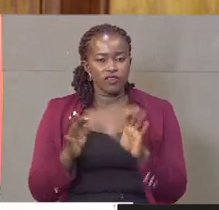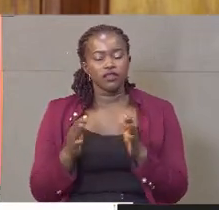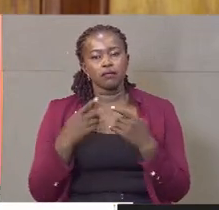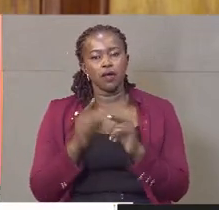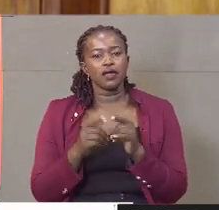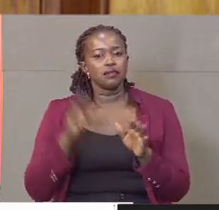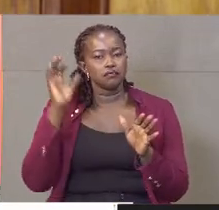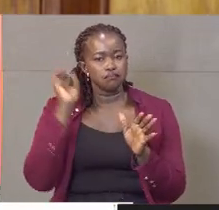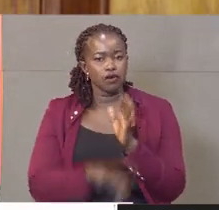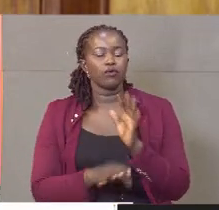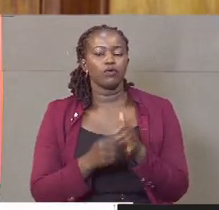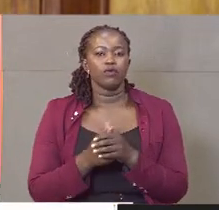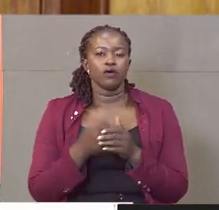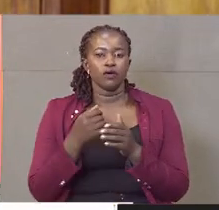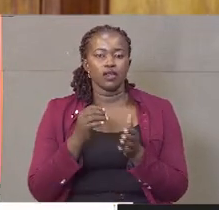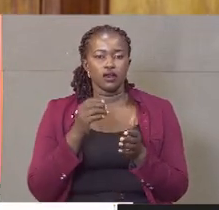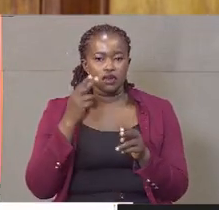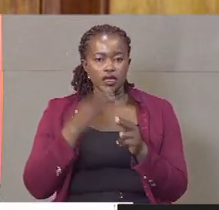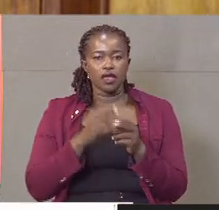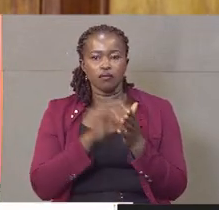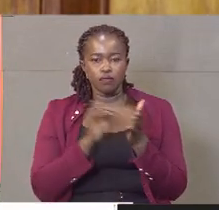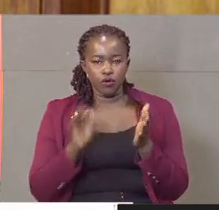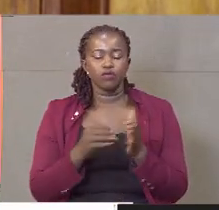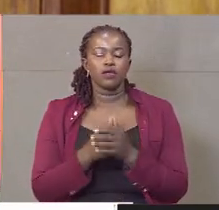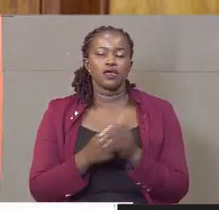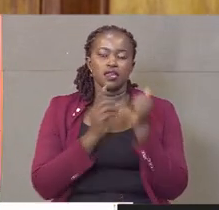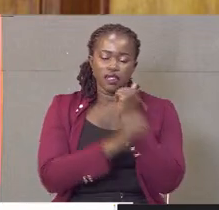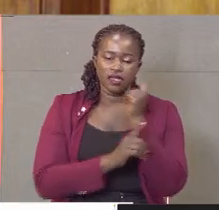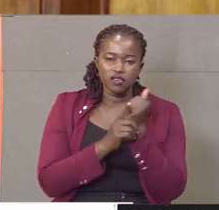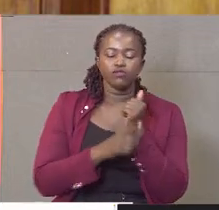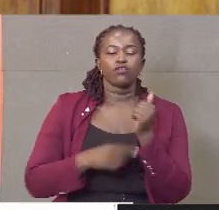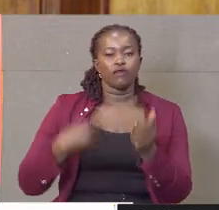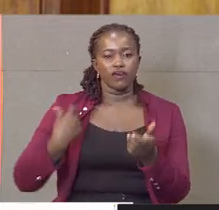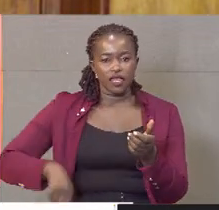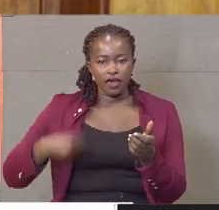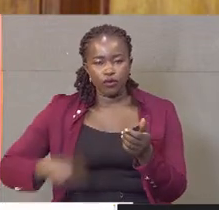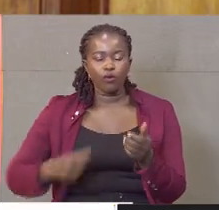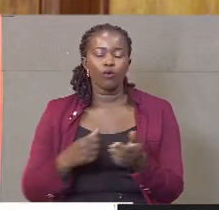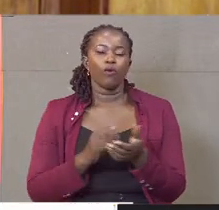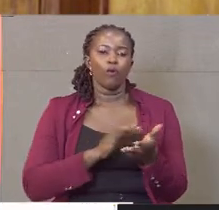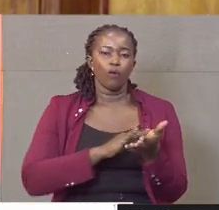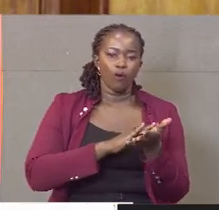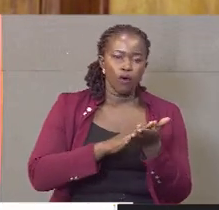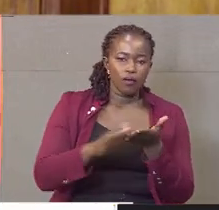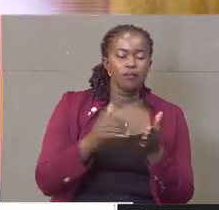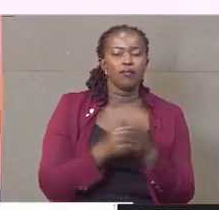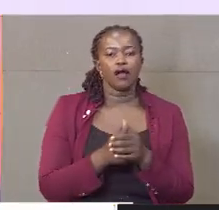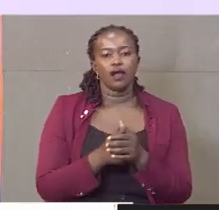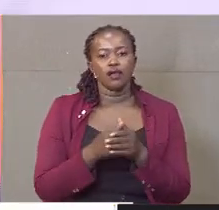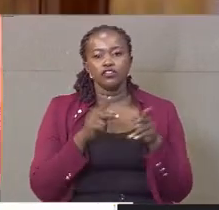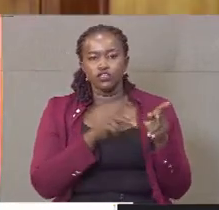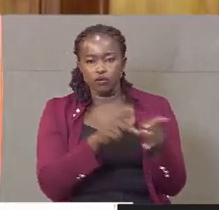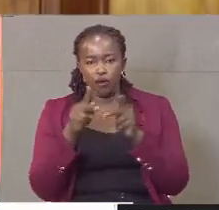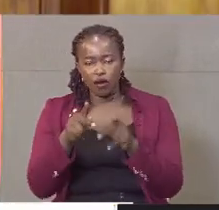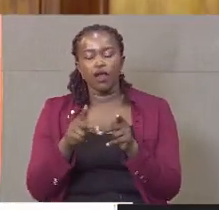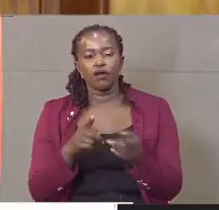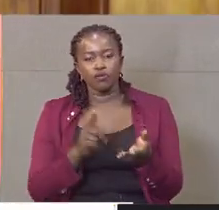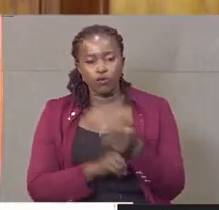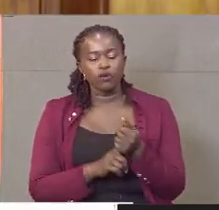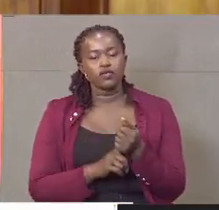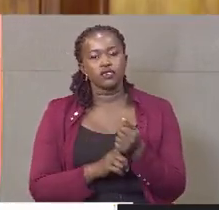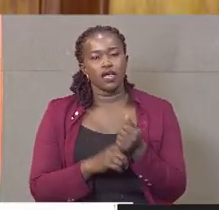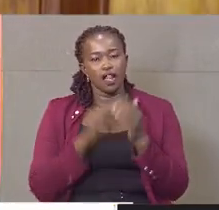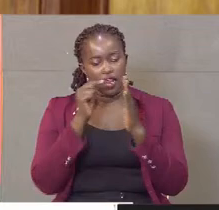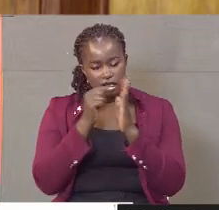knocked off the payroll. Districts of Chiriandongo, District of Hoima, Chivoga, have received a number of